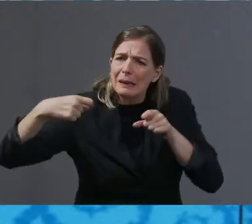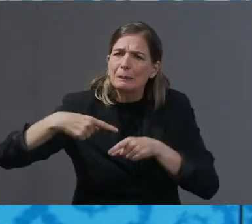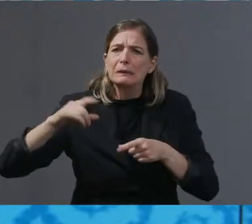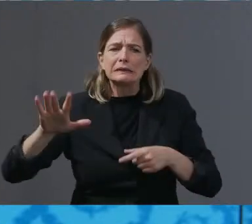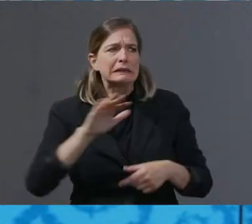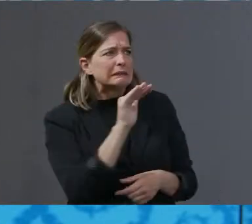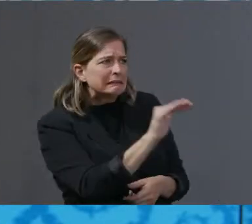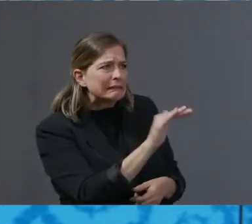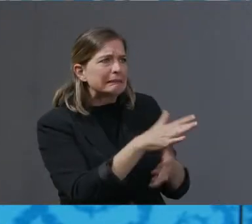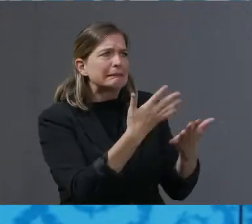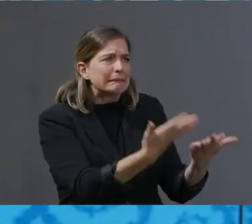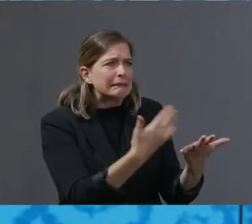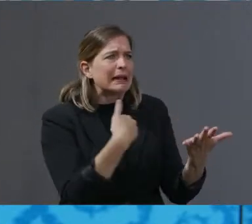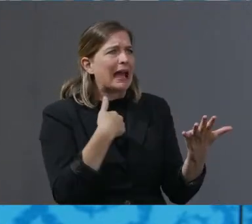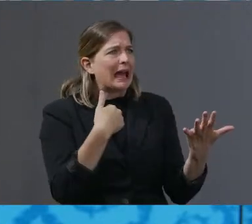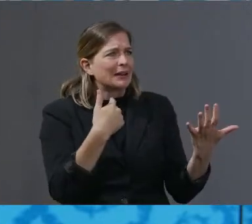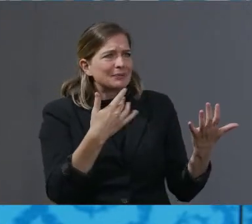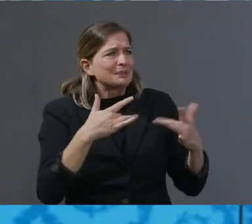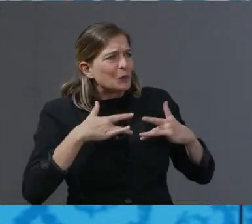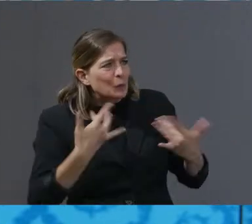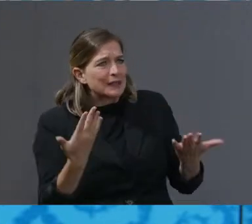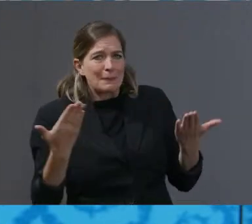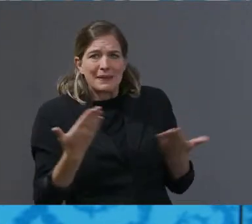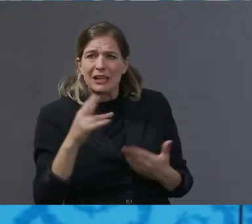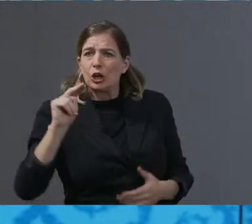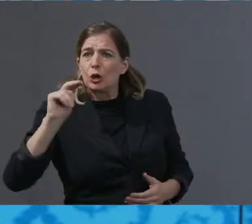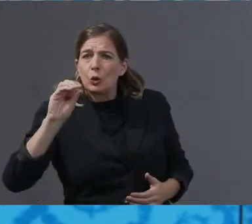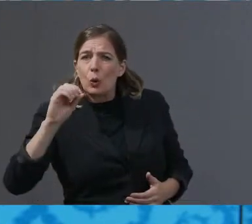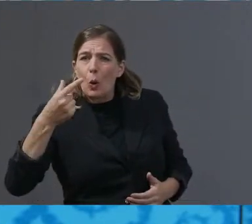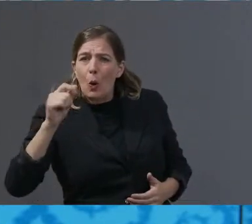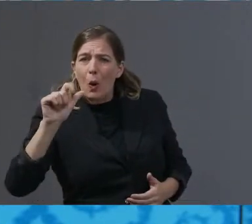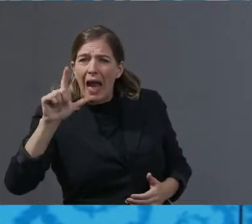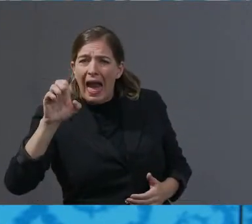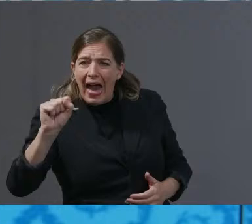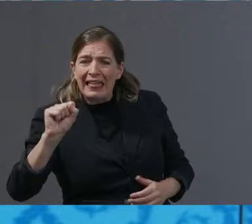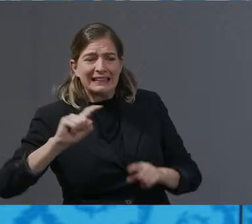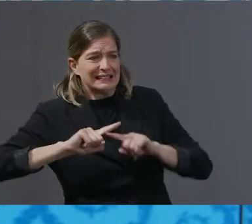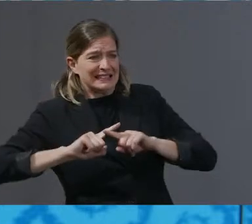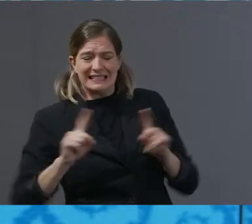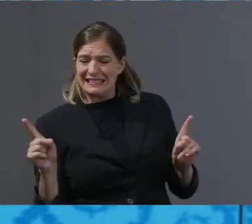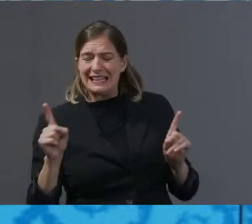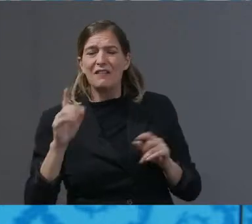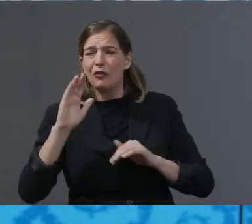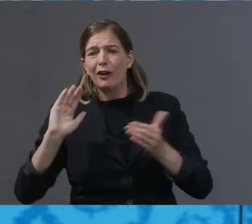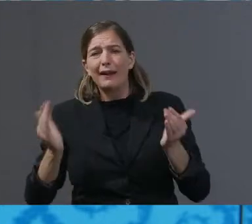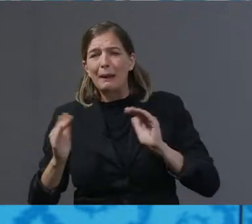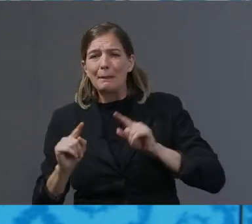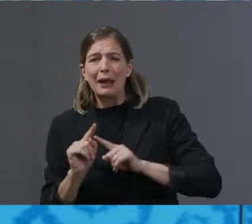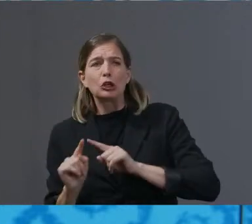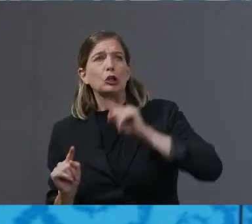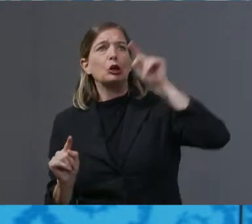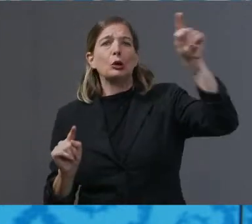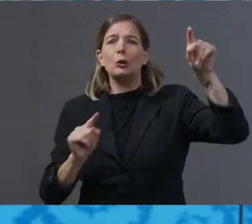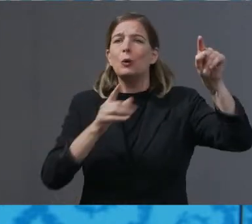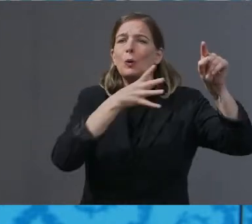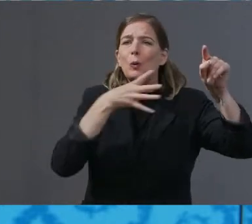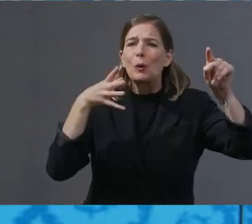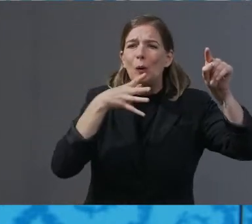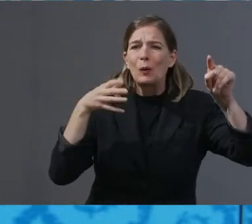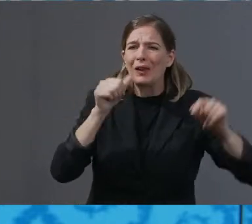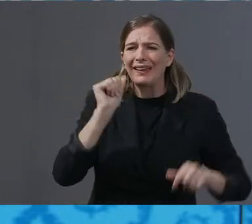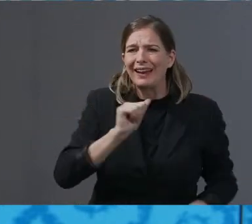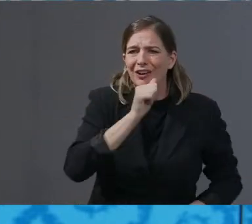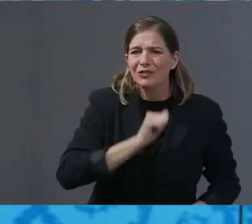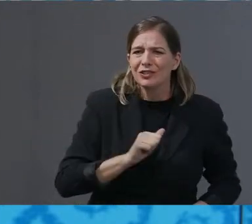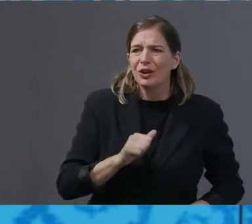going on in the town of Nogales, which is much different than what's going on in rural Arizona. But that's exactly